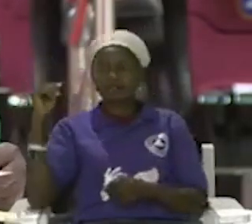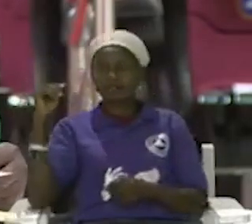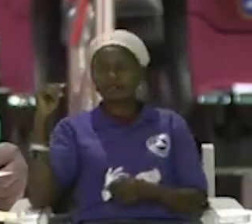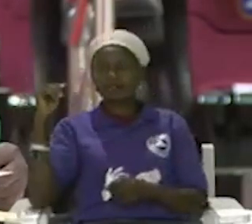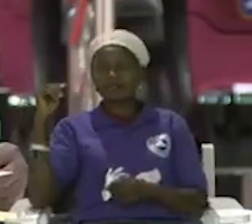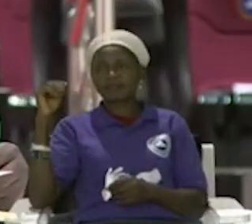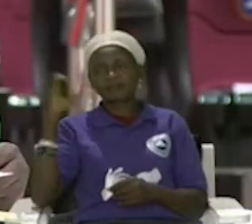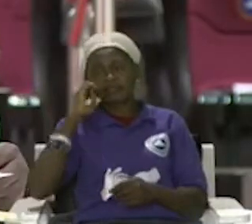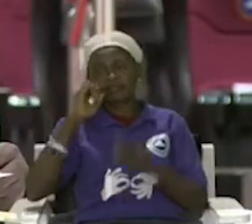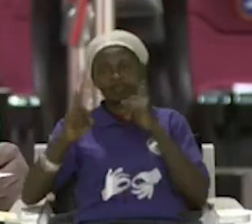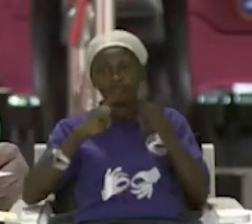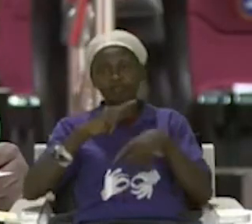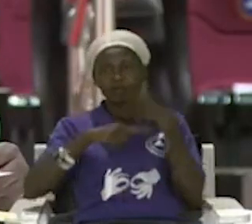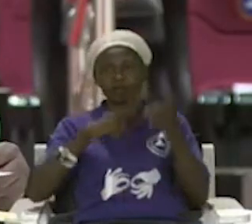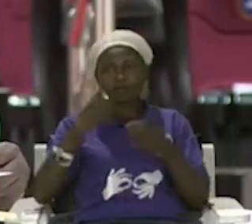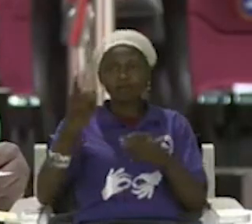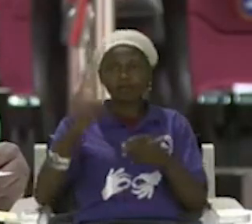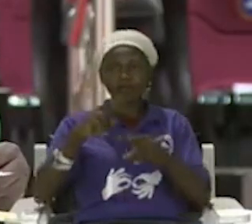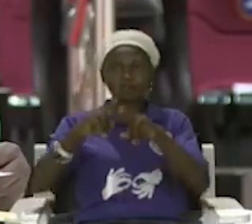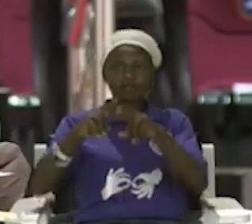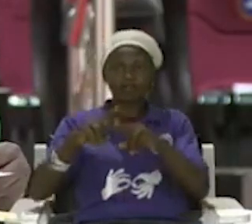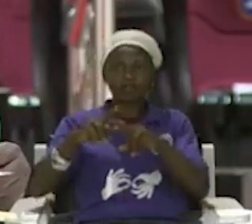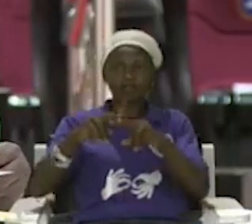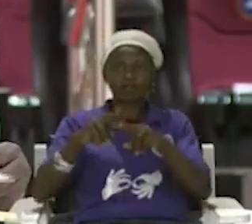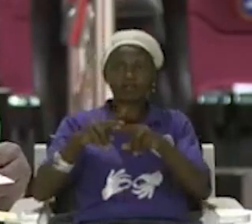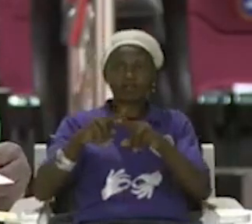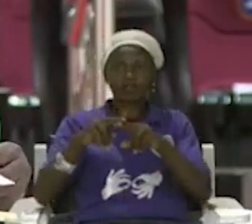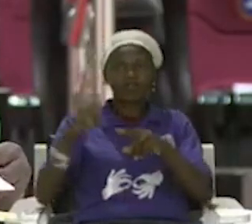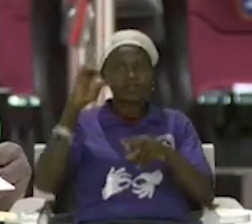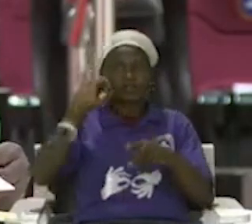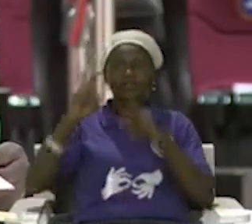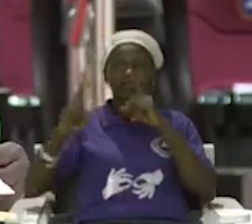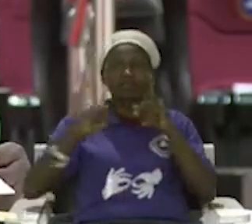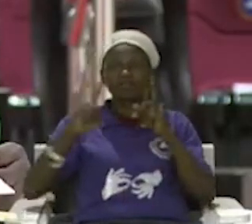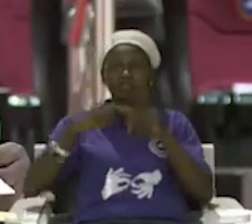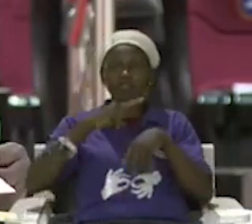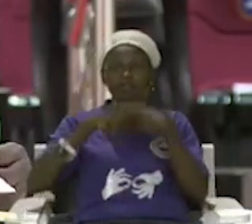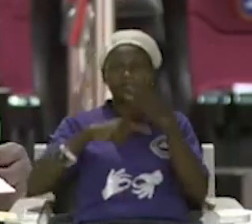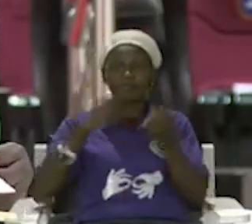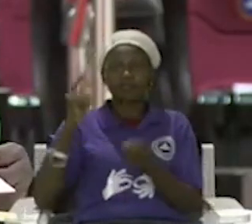He talked about the salt. He talked about